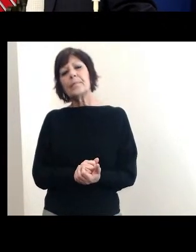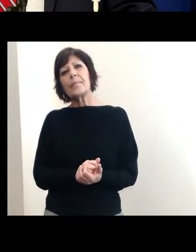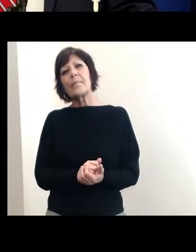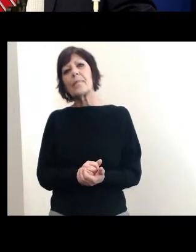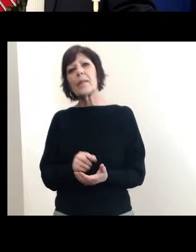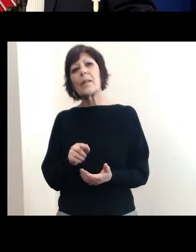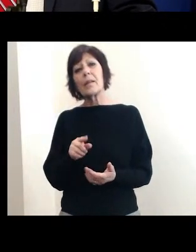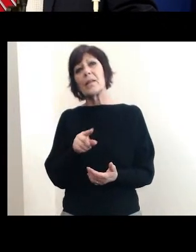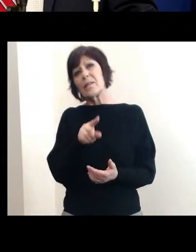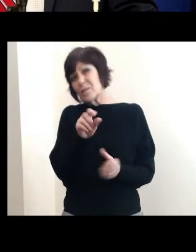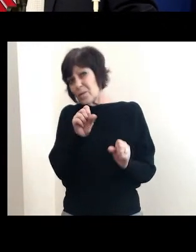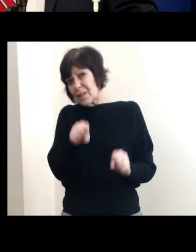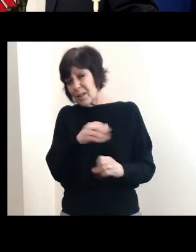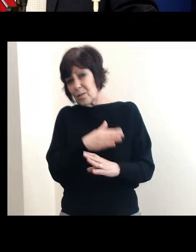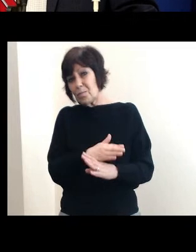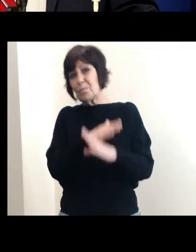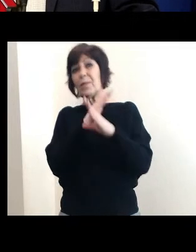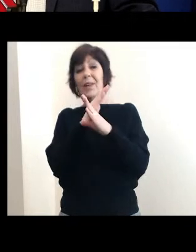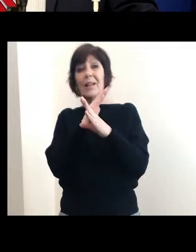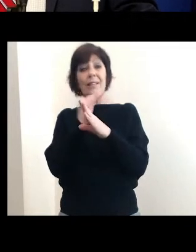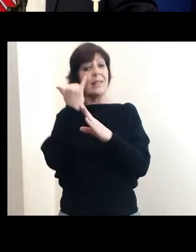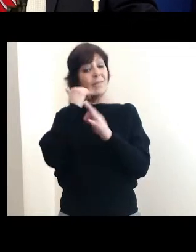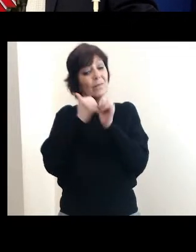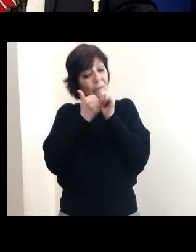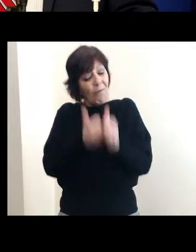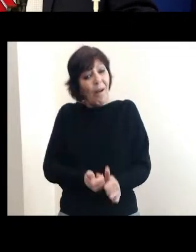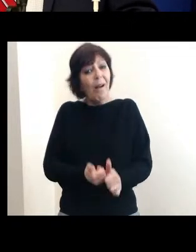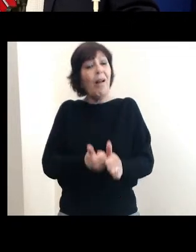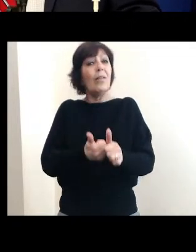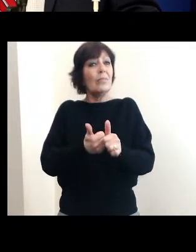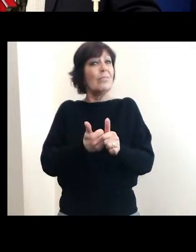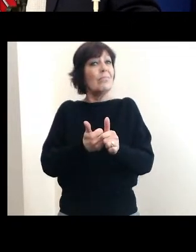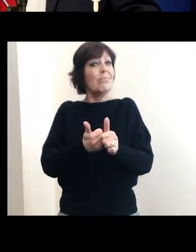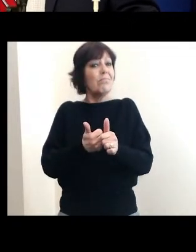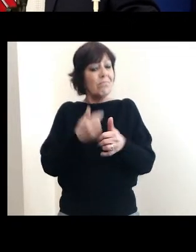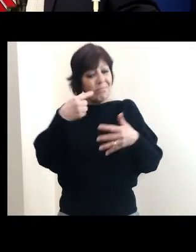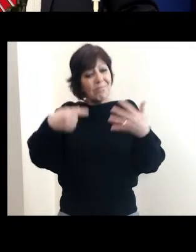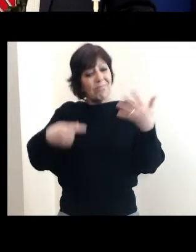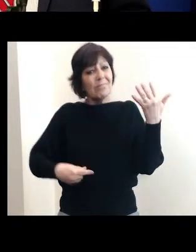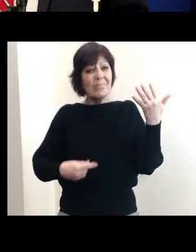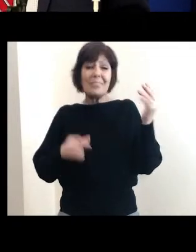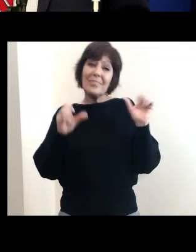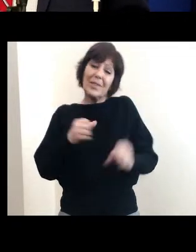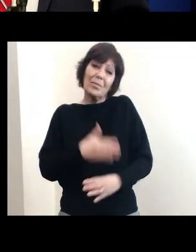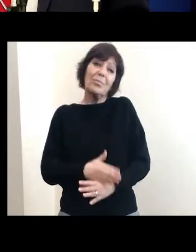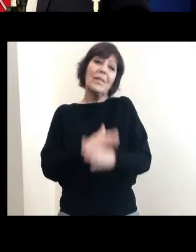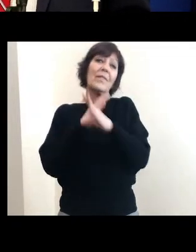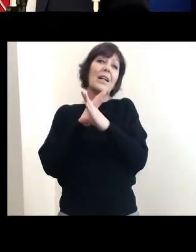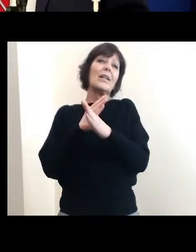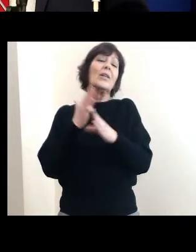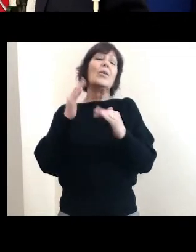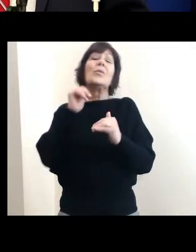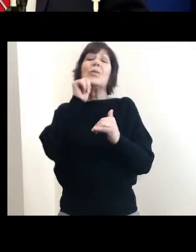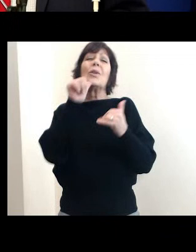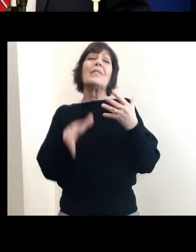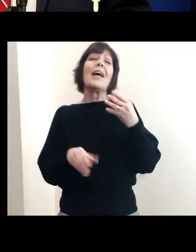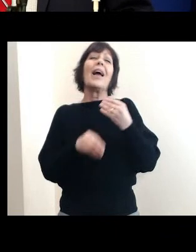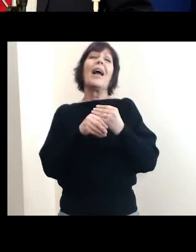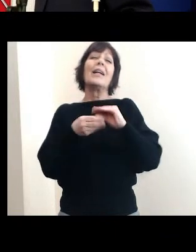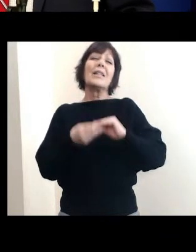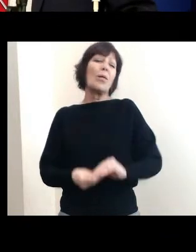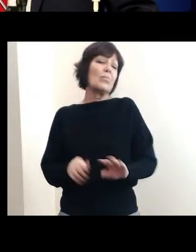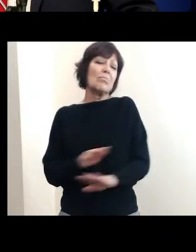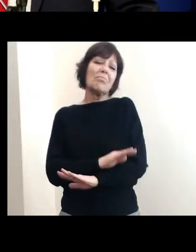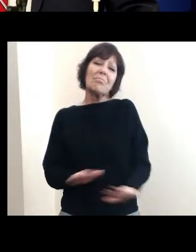This is preventable. If you do the right things, you can prevent illness, and we're hoping that you do that so we do not have to add to these totals.